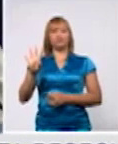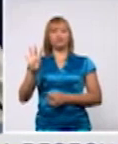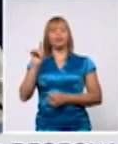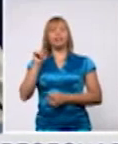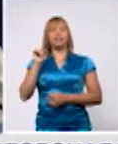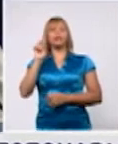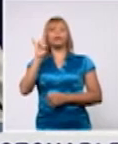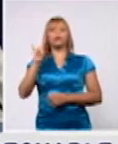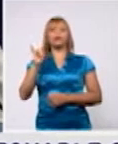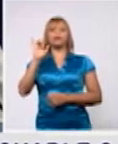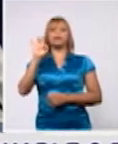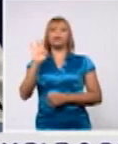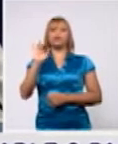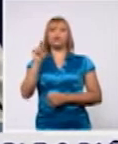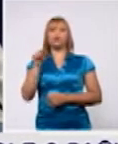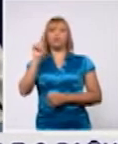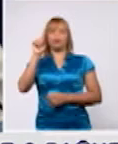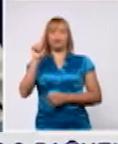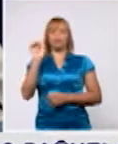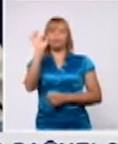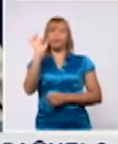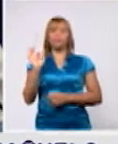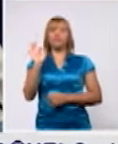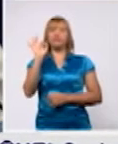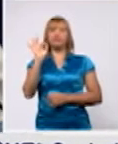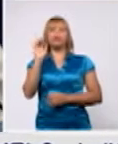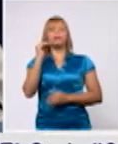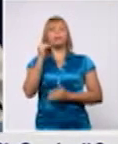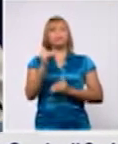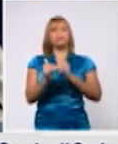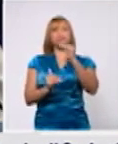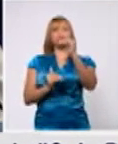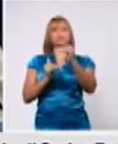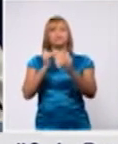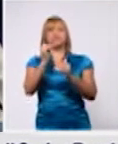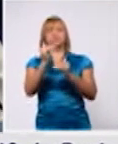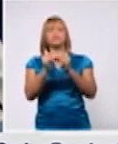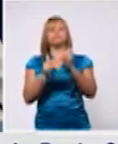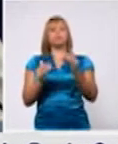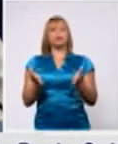This means that Cuba's rate also increases to